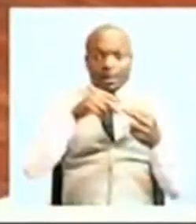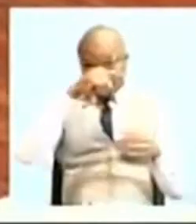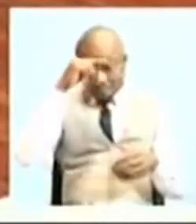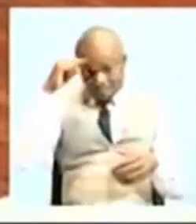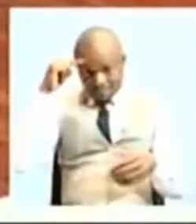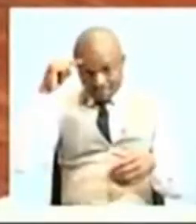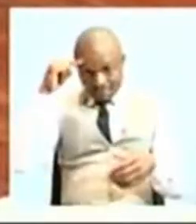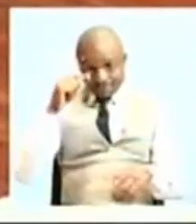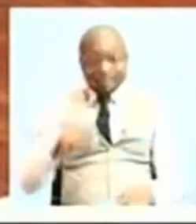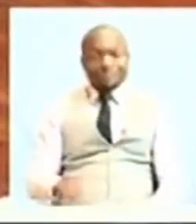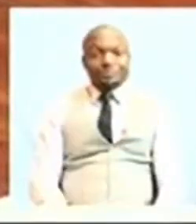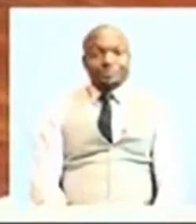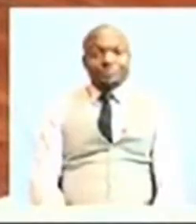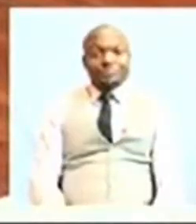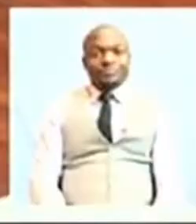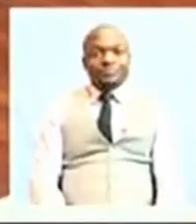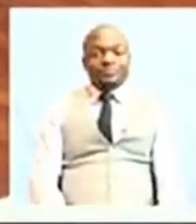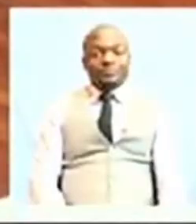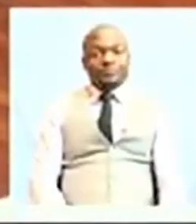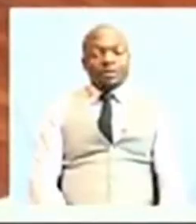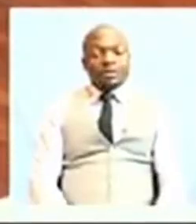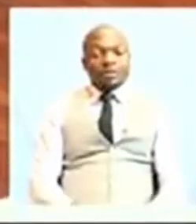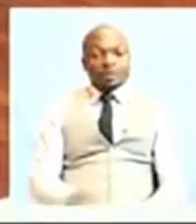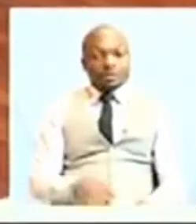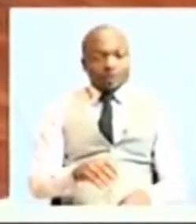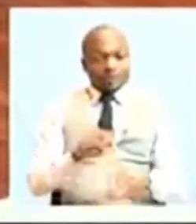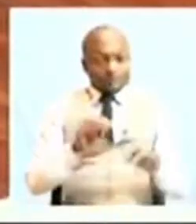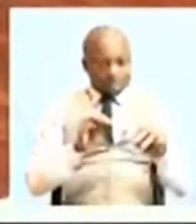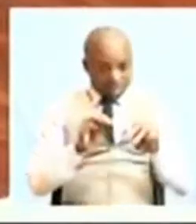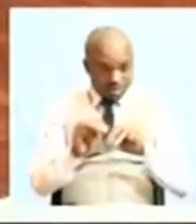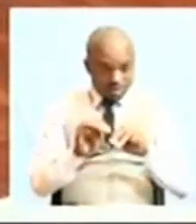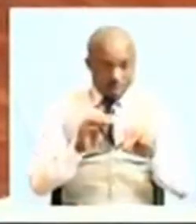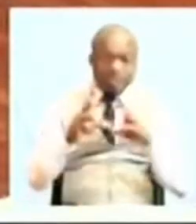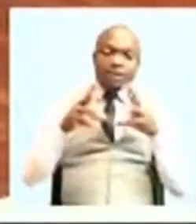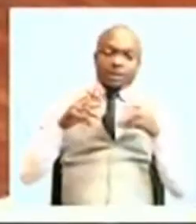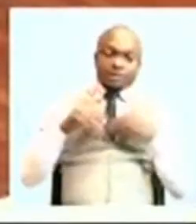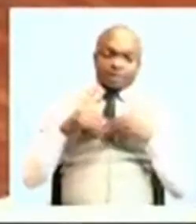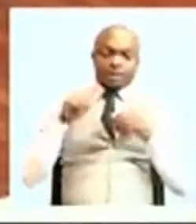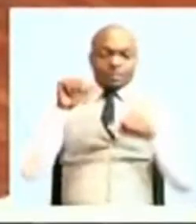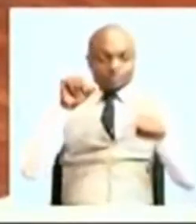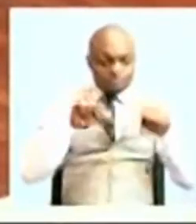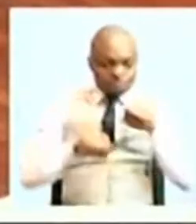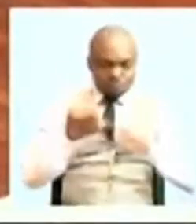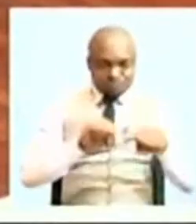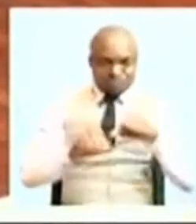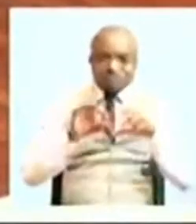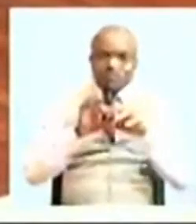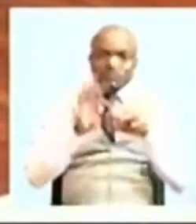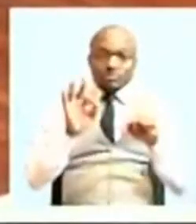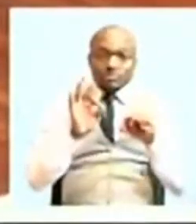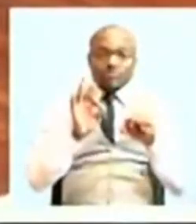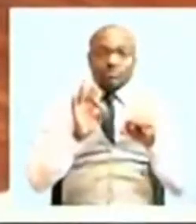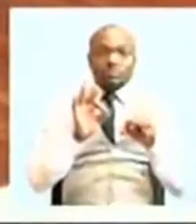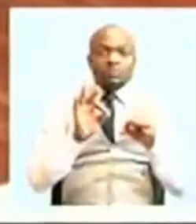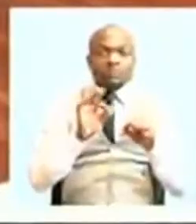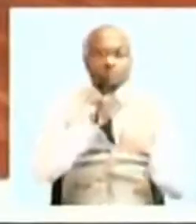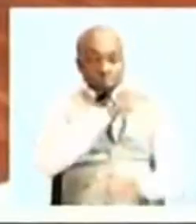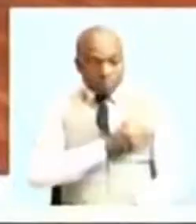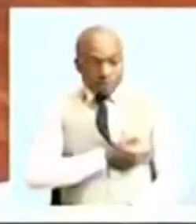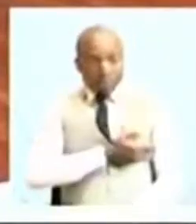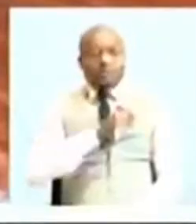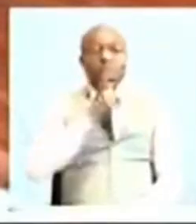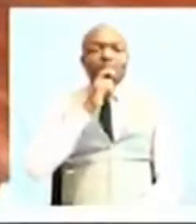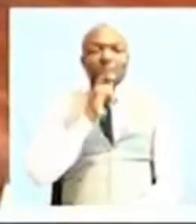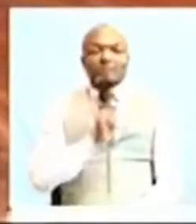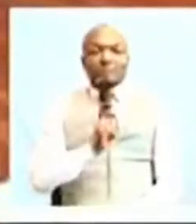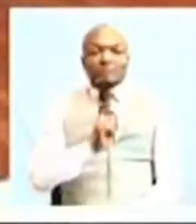Management response, cause of query. Management acknowledges the audit finding of stored project relating to male and female police cells